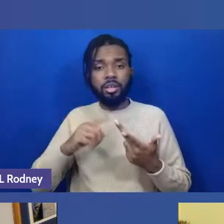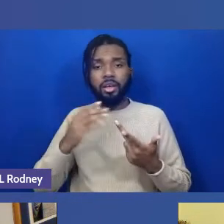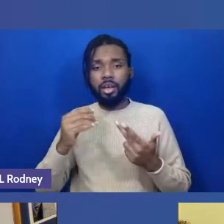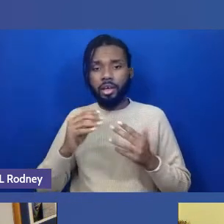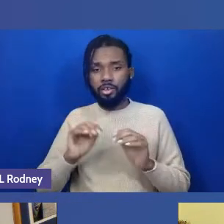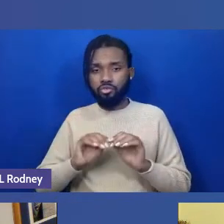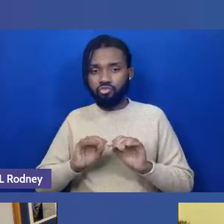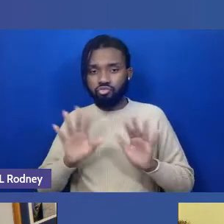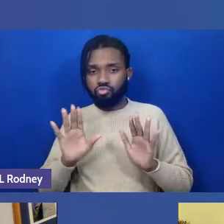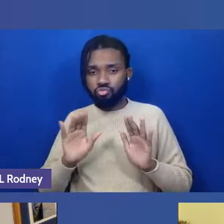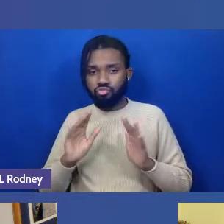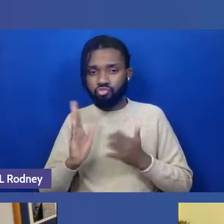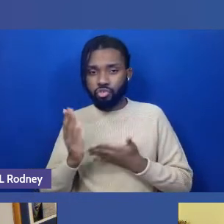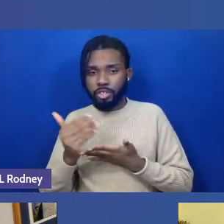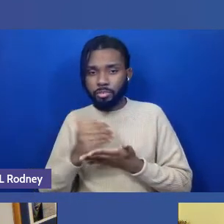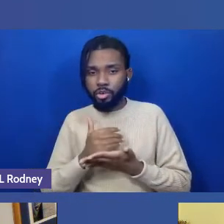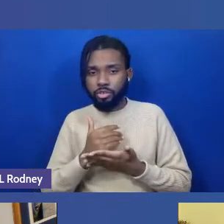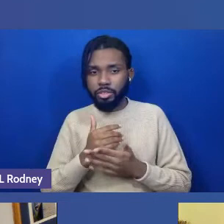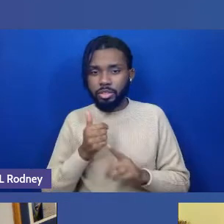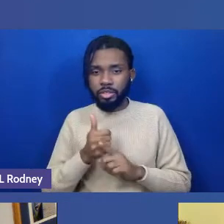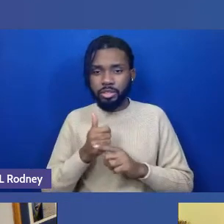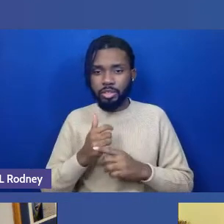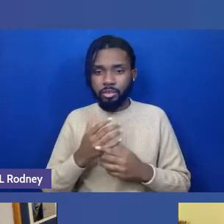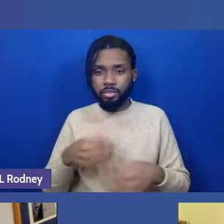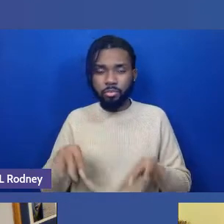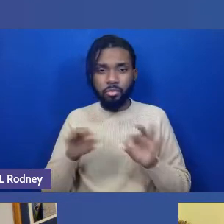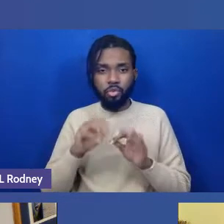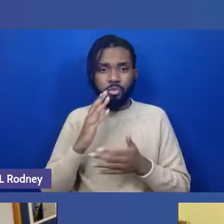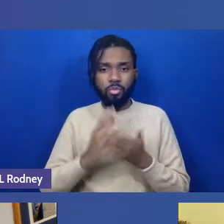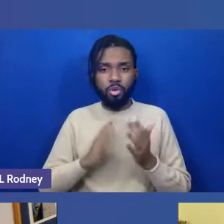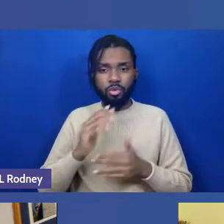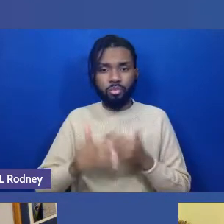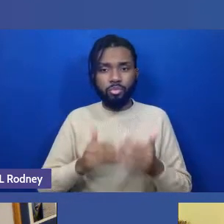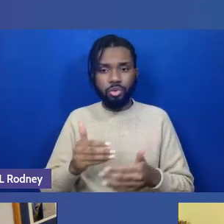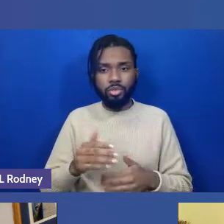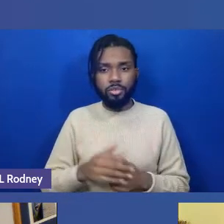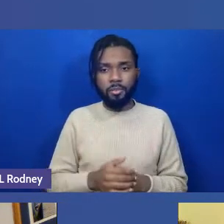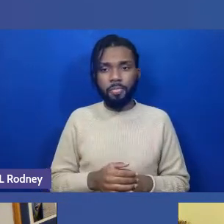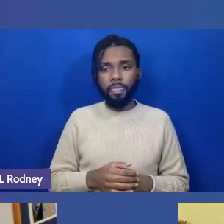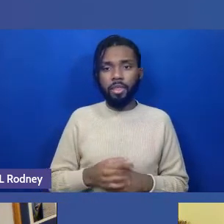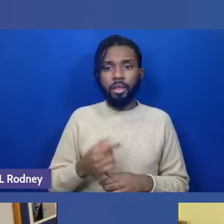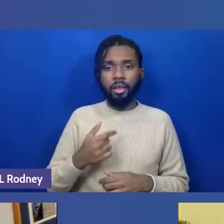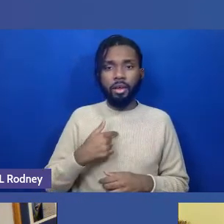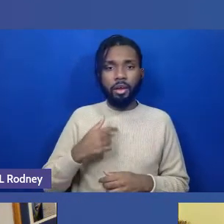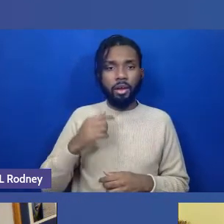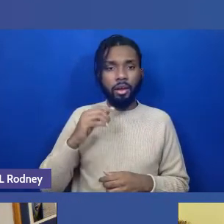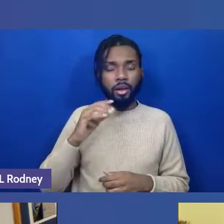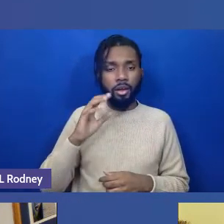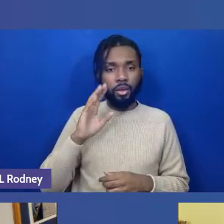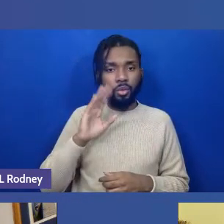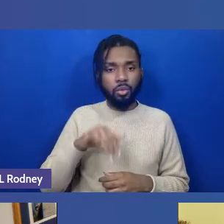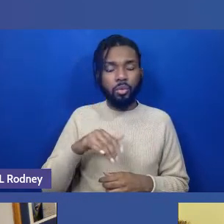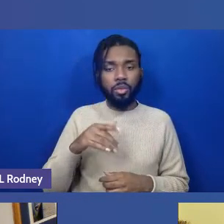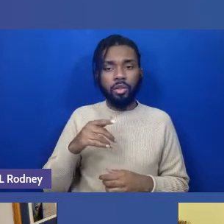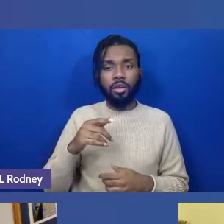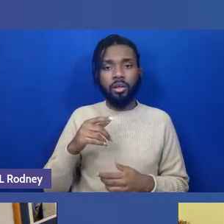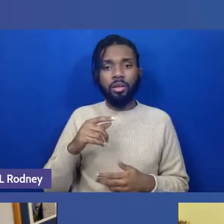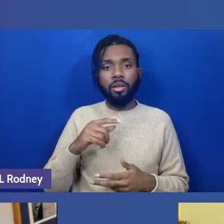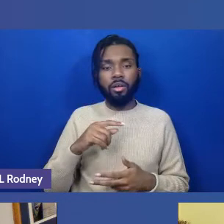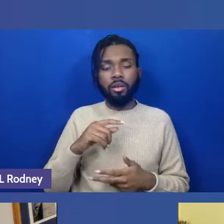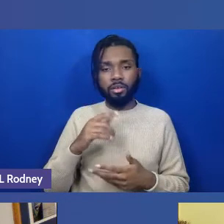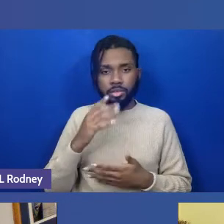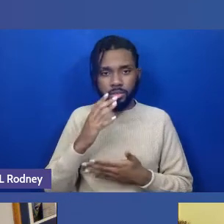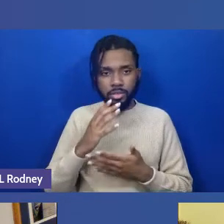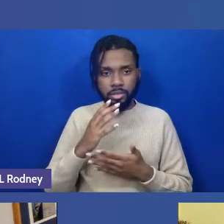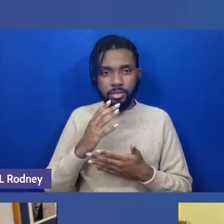part of your process. I know those are words that have, you know, a number of them have kind of already kind of made